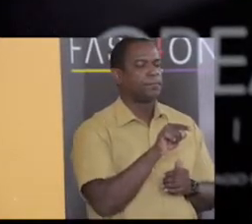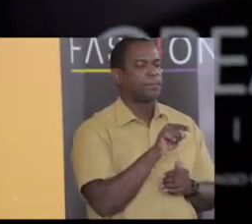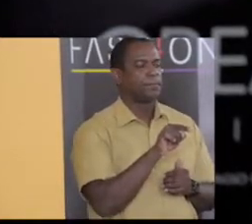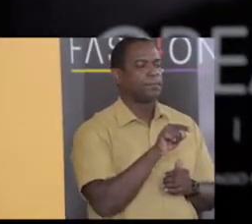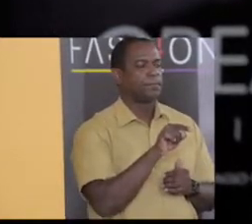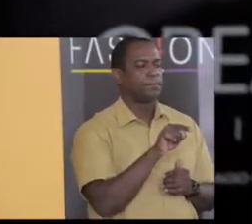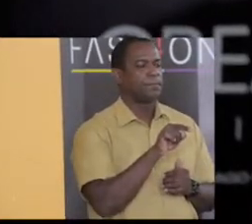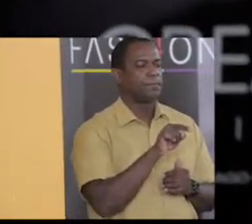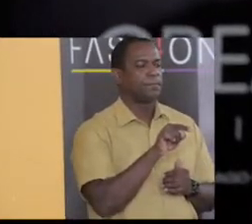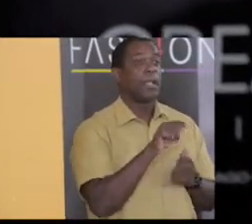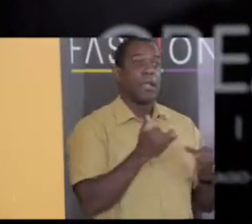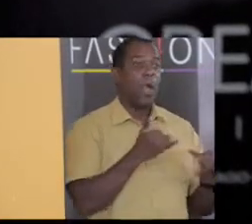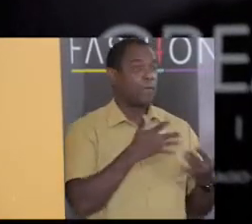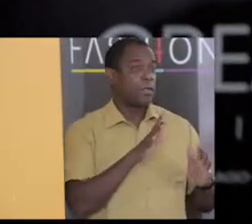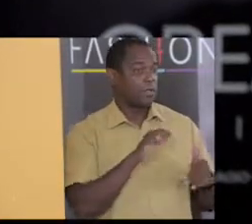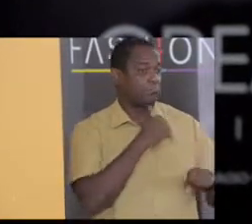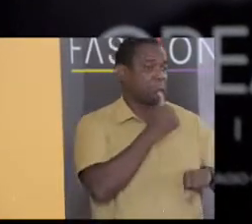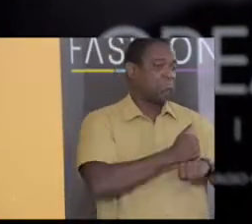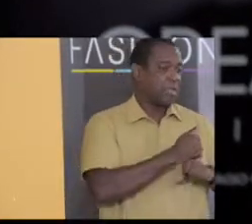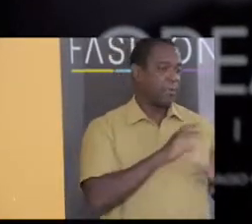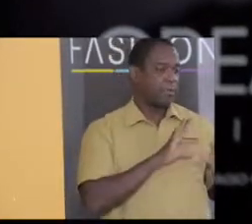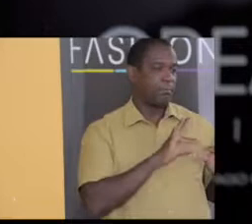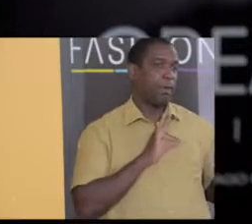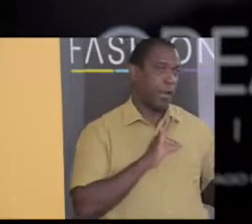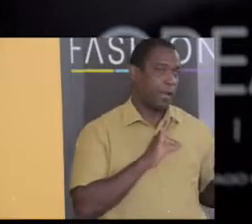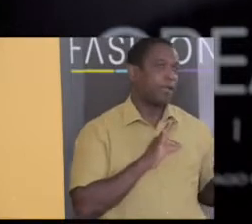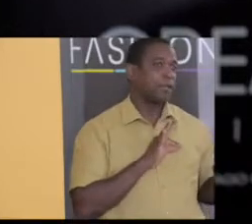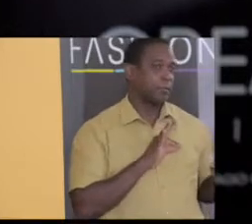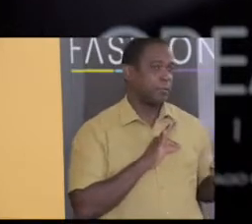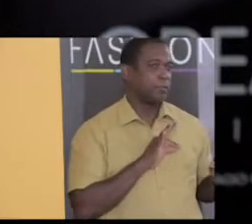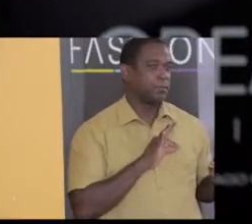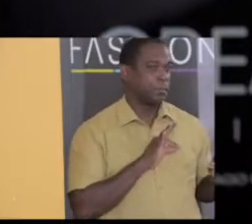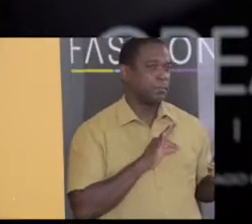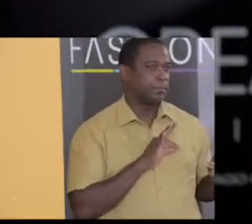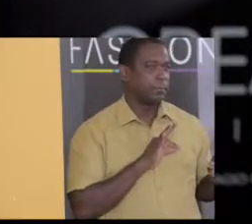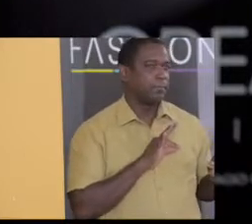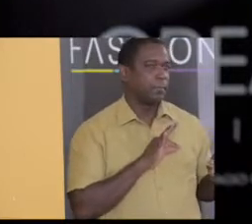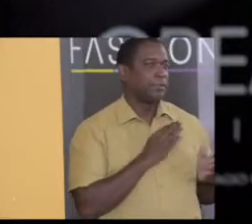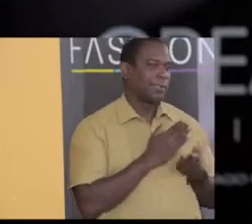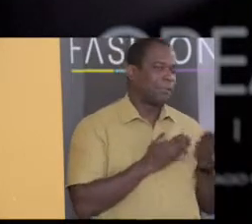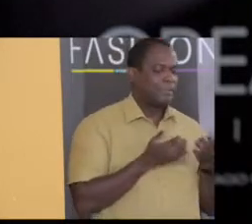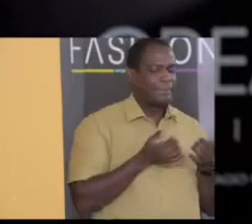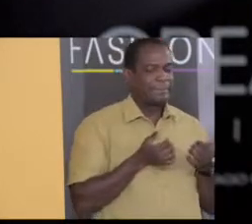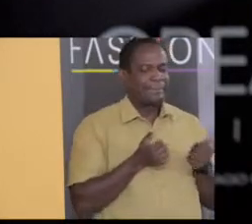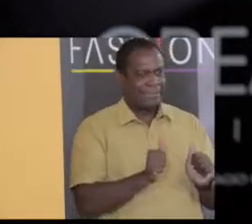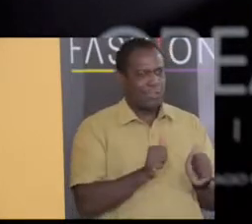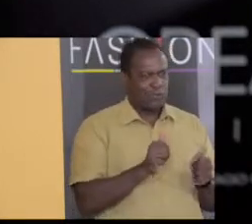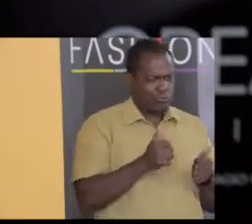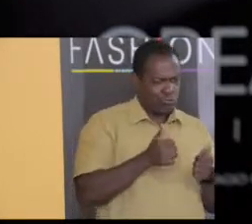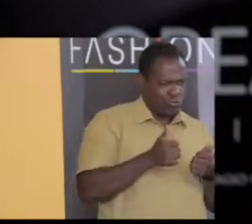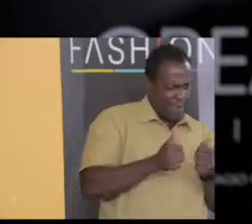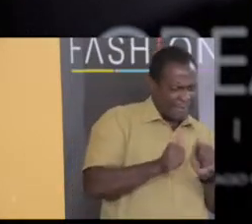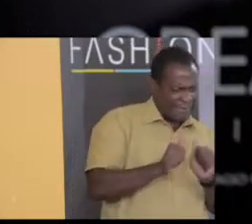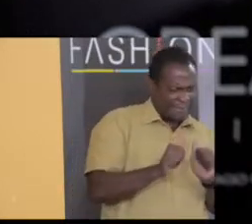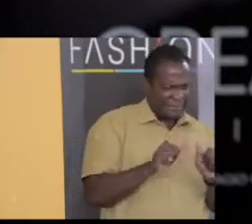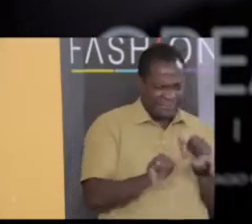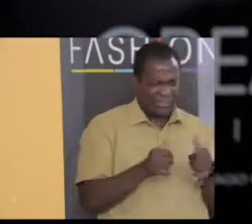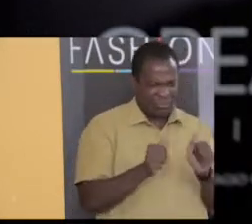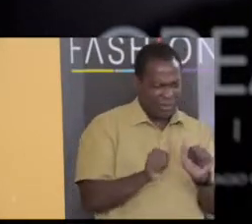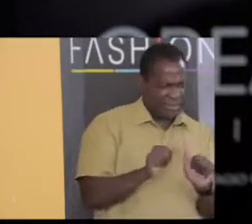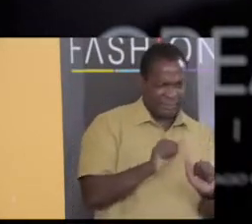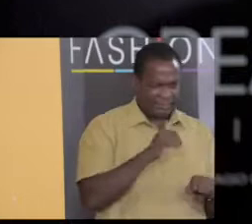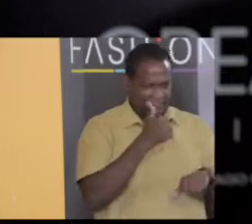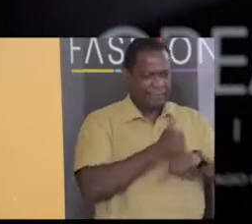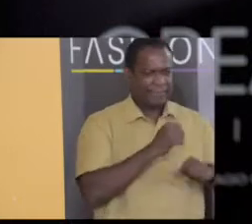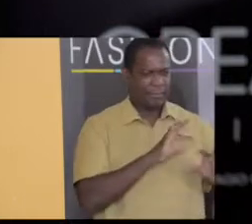have found their way in terms of building their brand, and some of them are still trying to